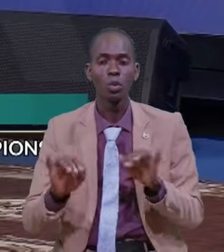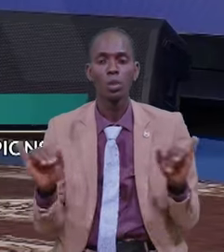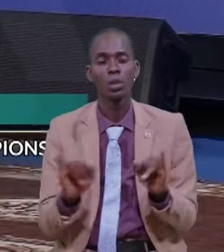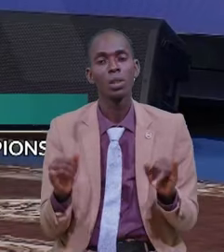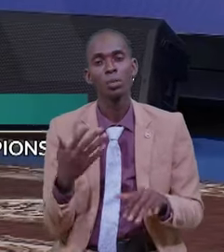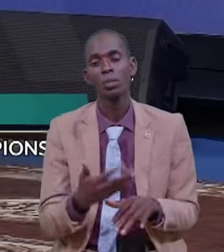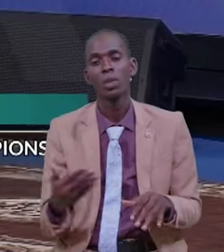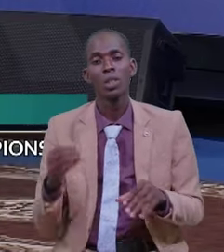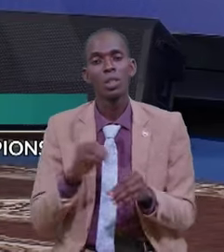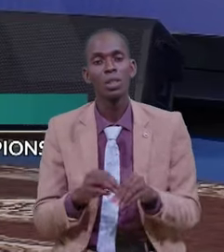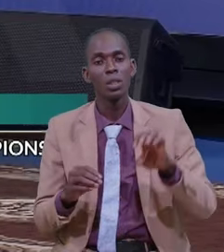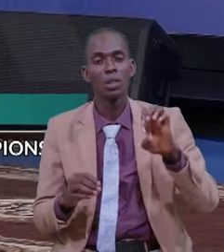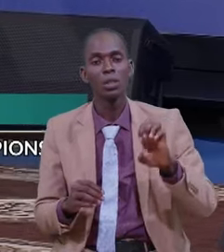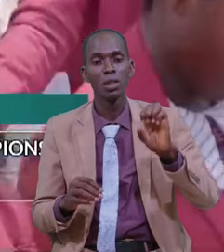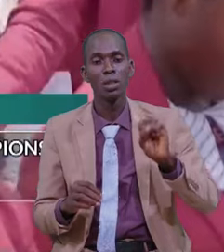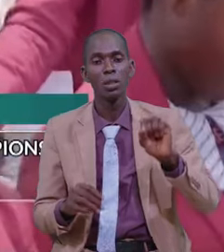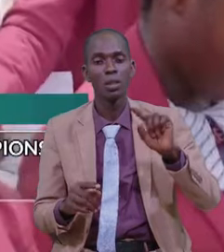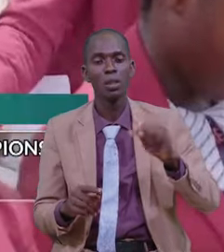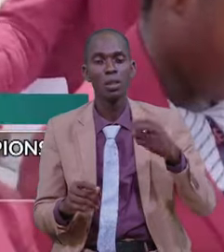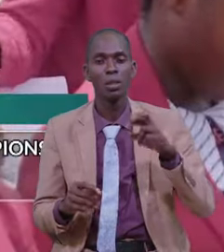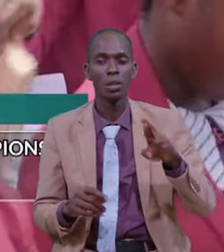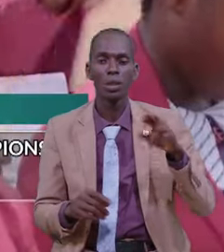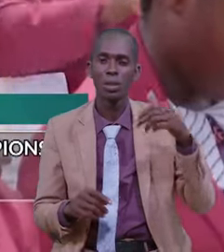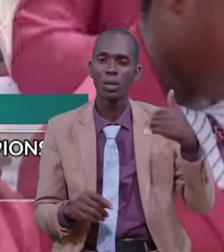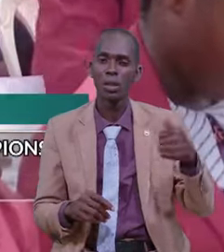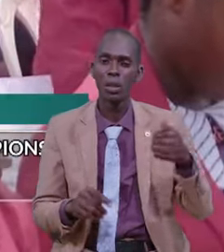chapter 10, verse 3.